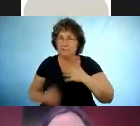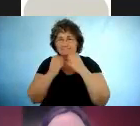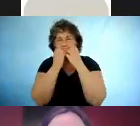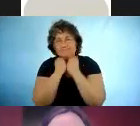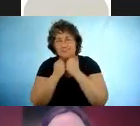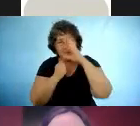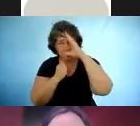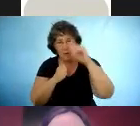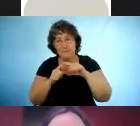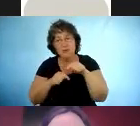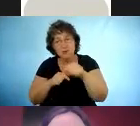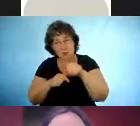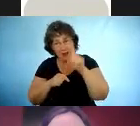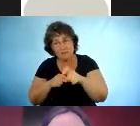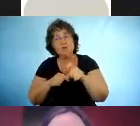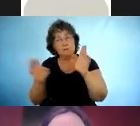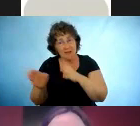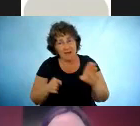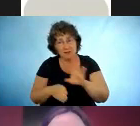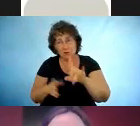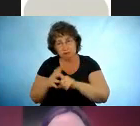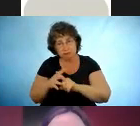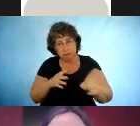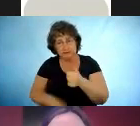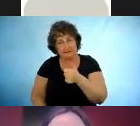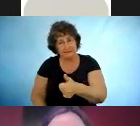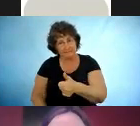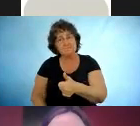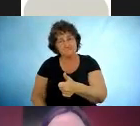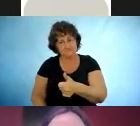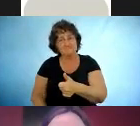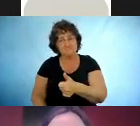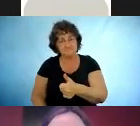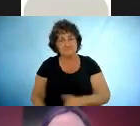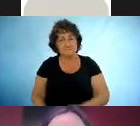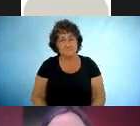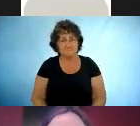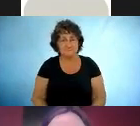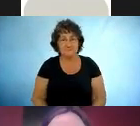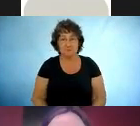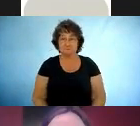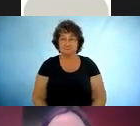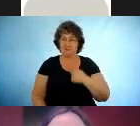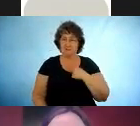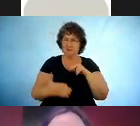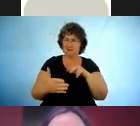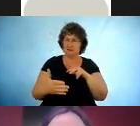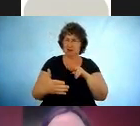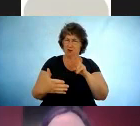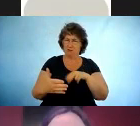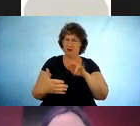must plan this escape. Now, having no thought what that last line